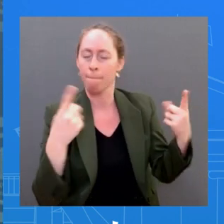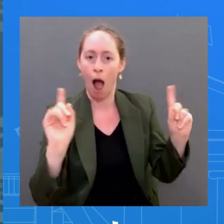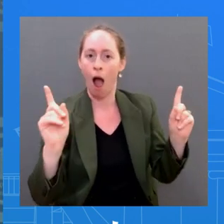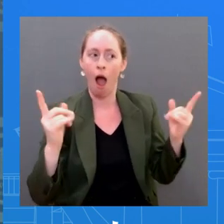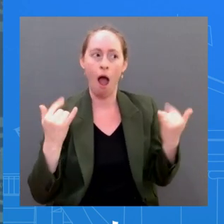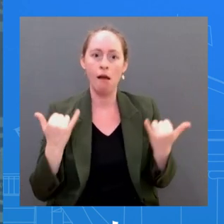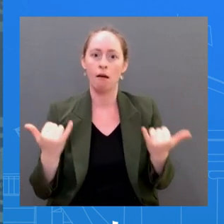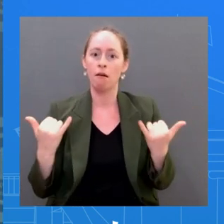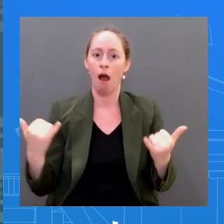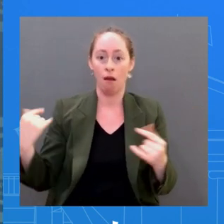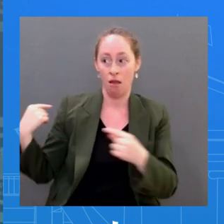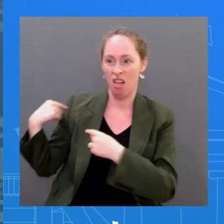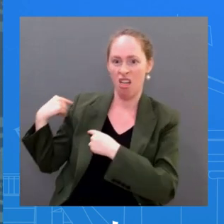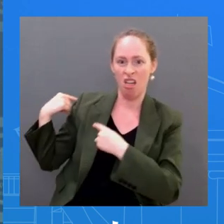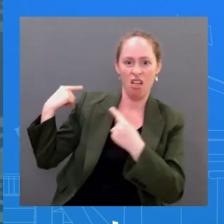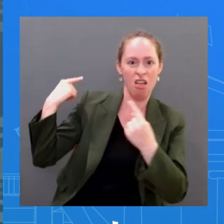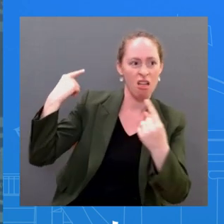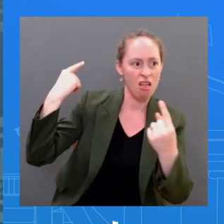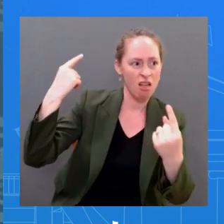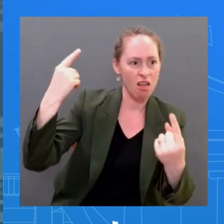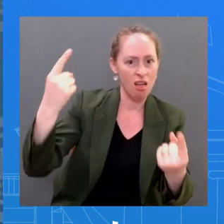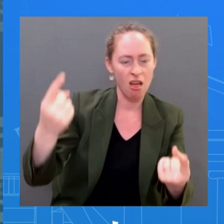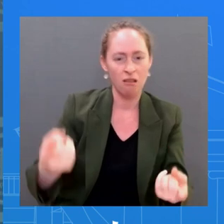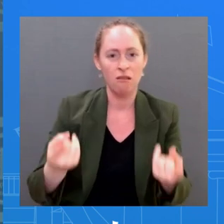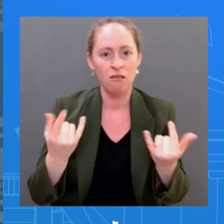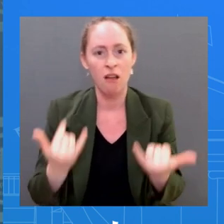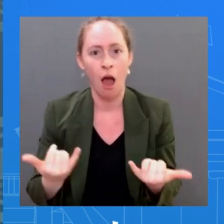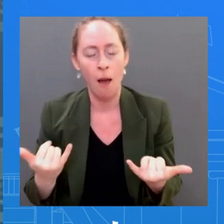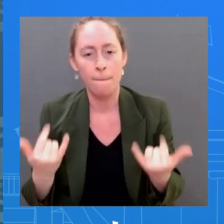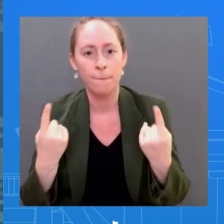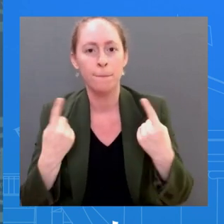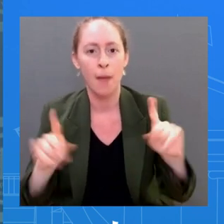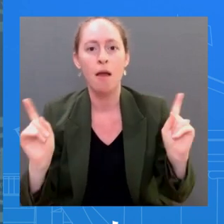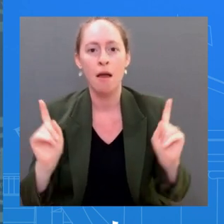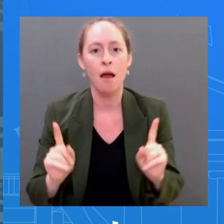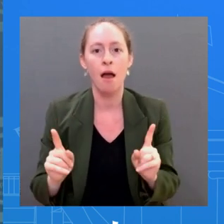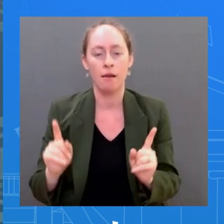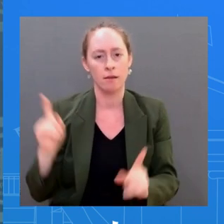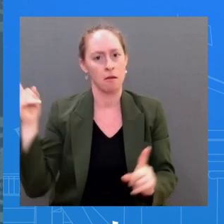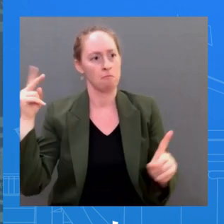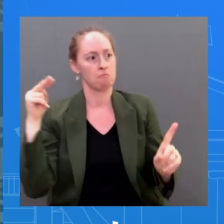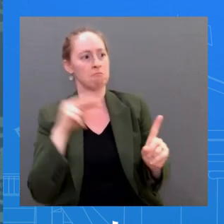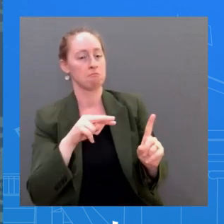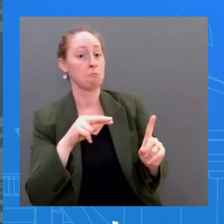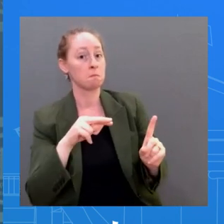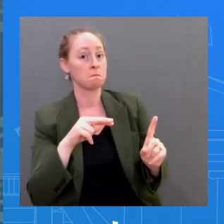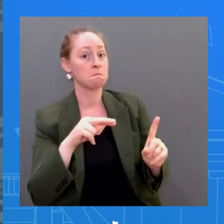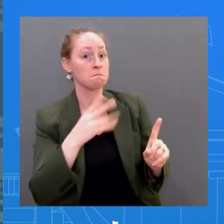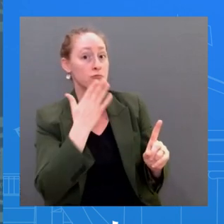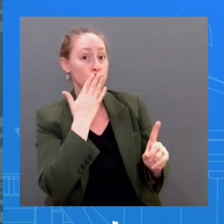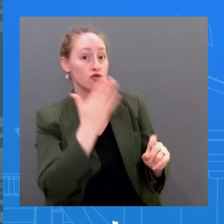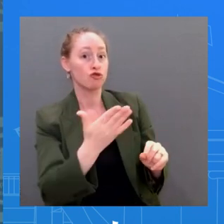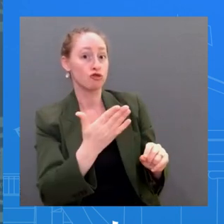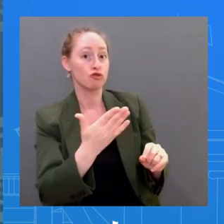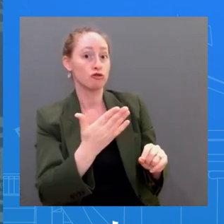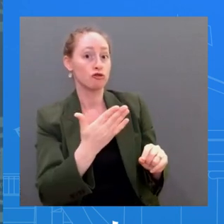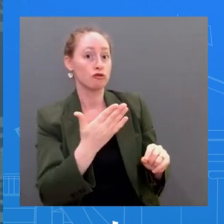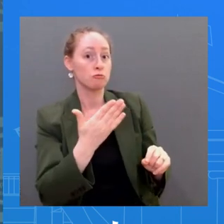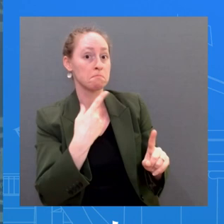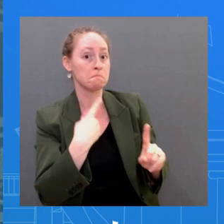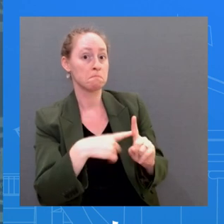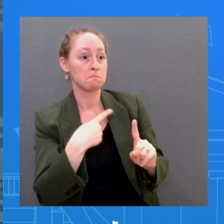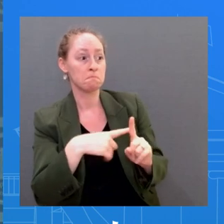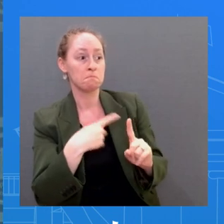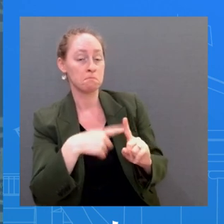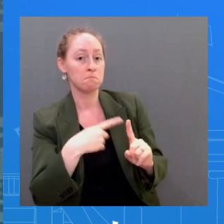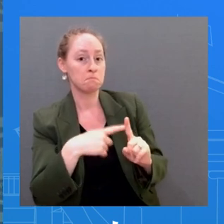encouraged. He is optimistic about what he's seeing, about what he is hearing, the update that he received.